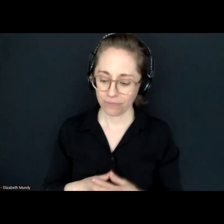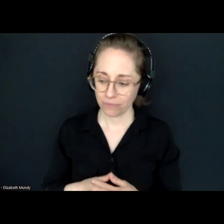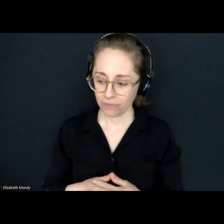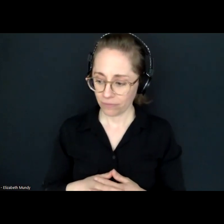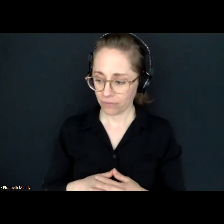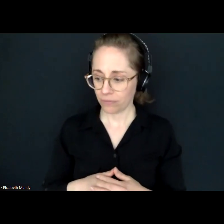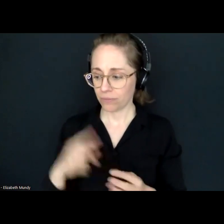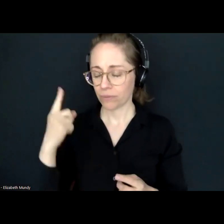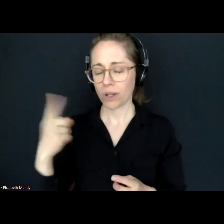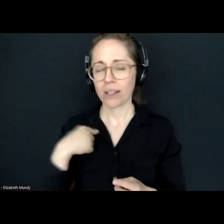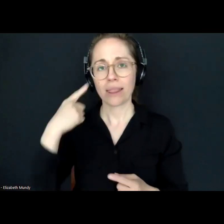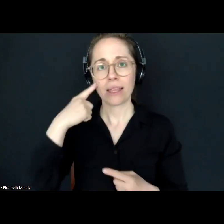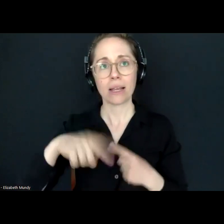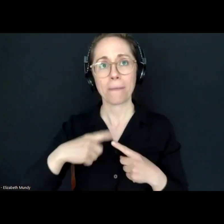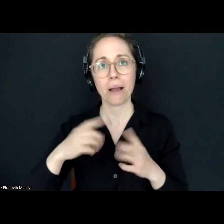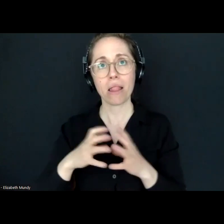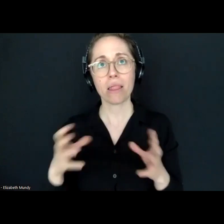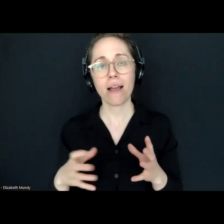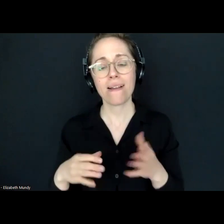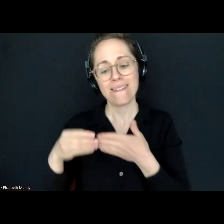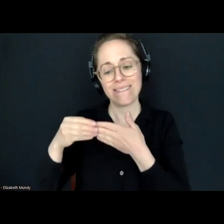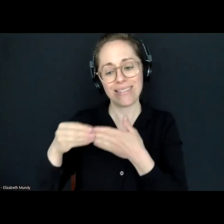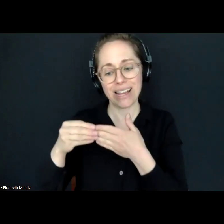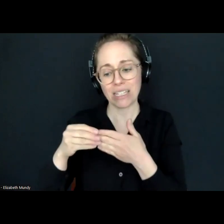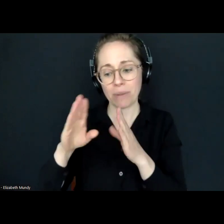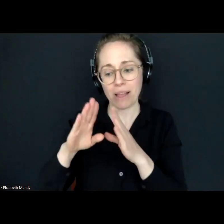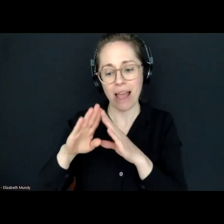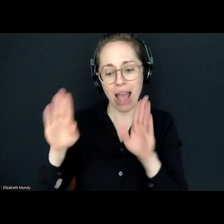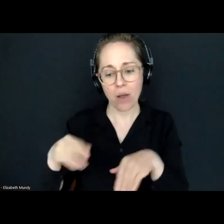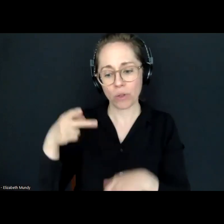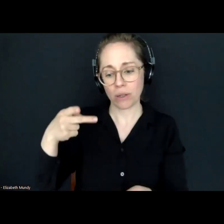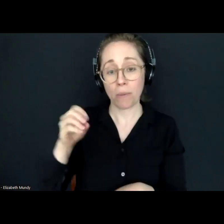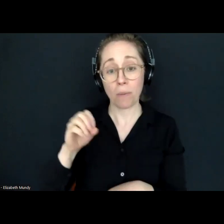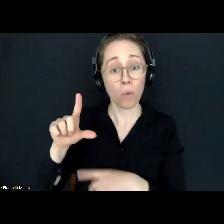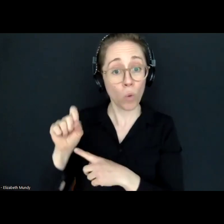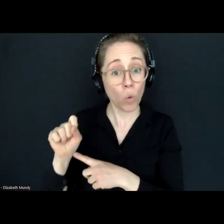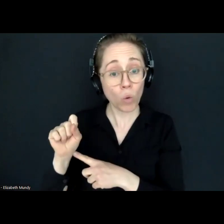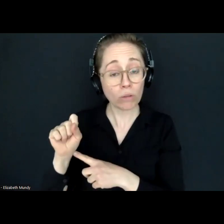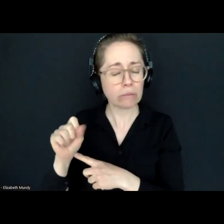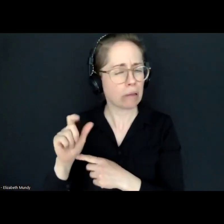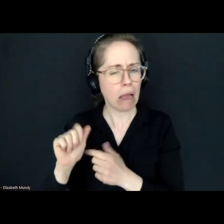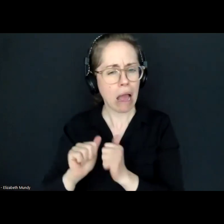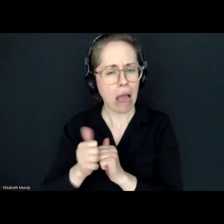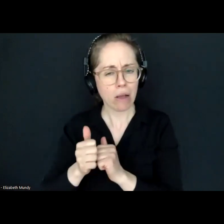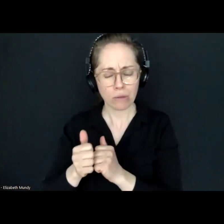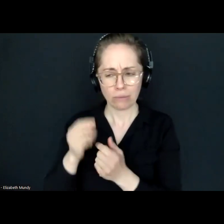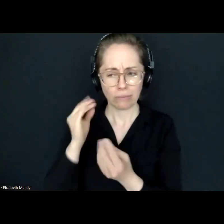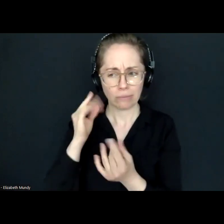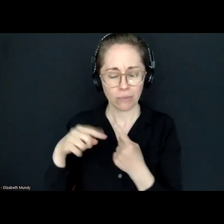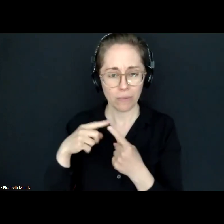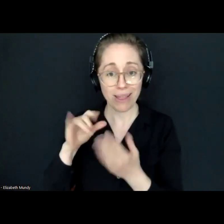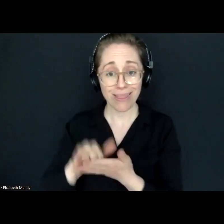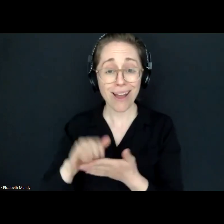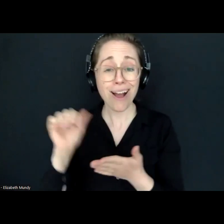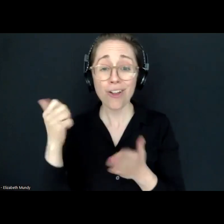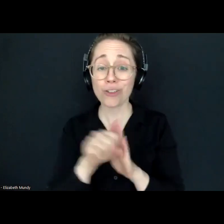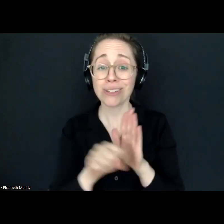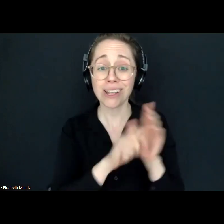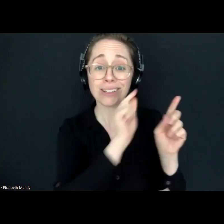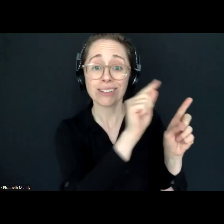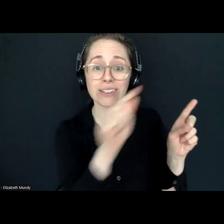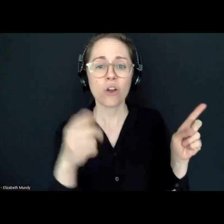is, flexible housing pools and how do you think about flexible housing pools? I think in some other states, they've been able to cobble together